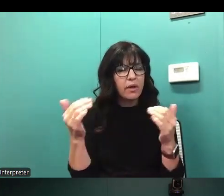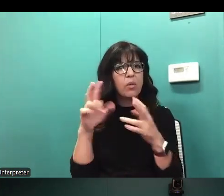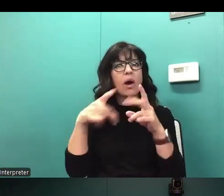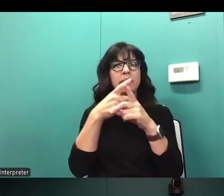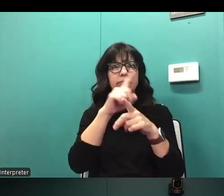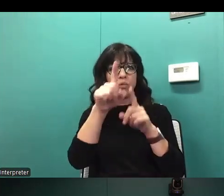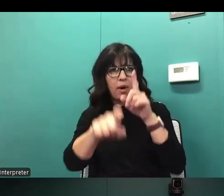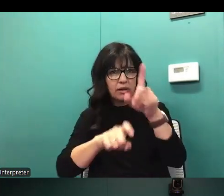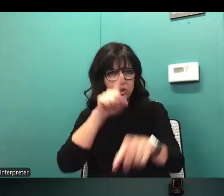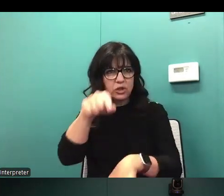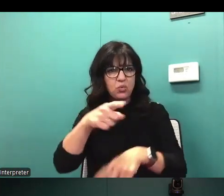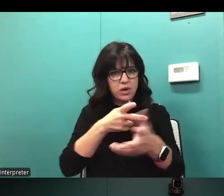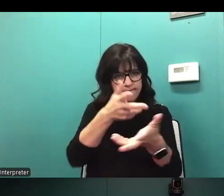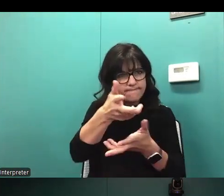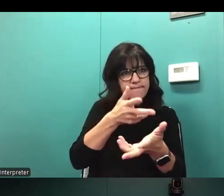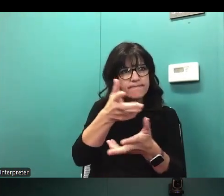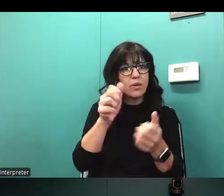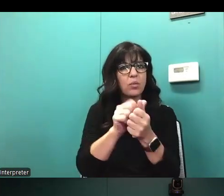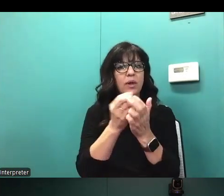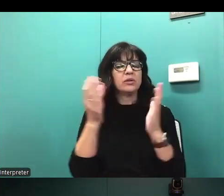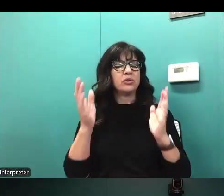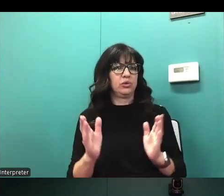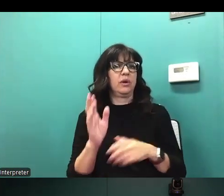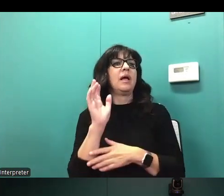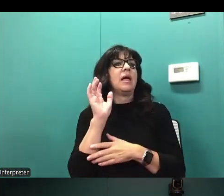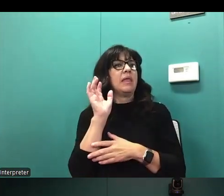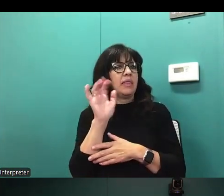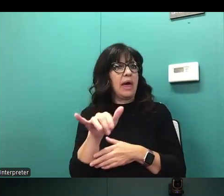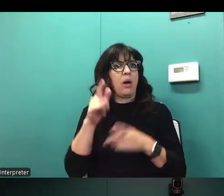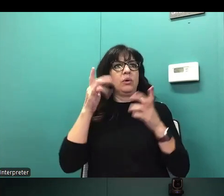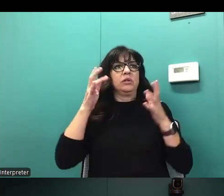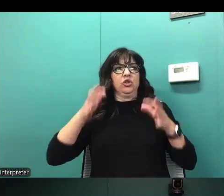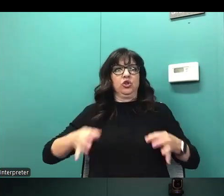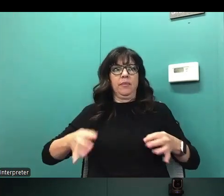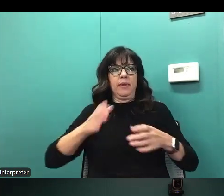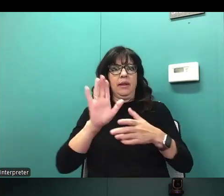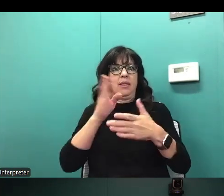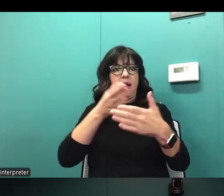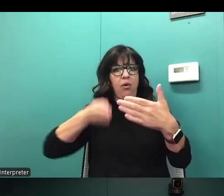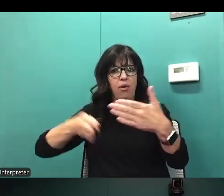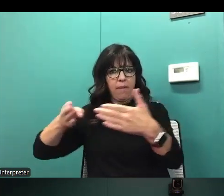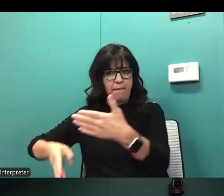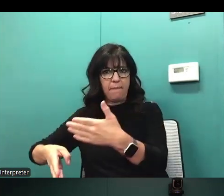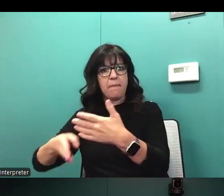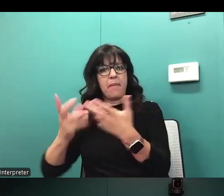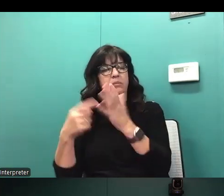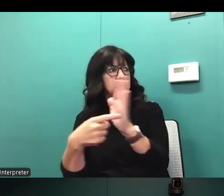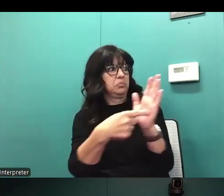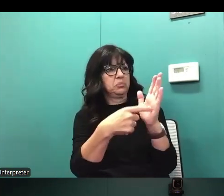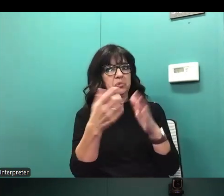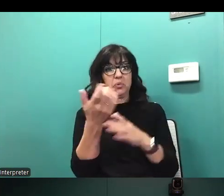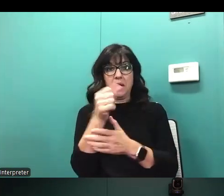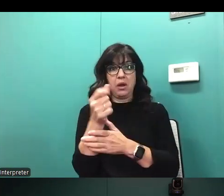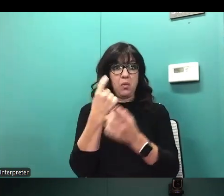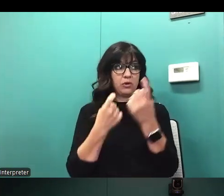you're using when you're interacting with your student is going to kind of determine what those outcomes are. So I just wanted to share that as well. Any questions